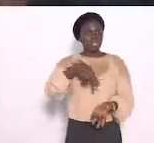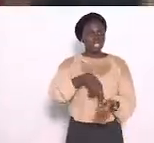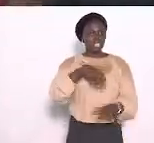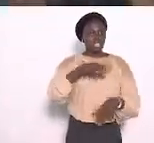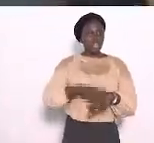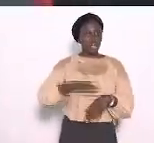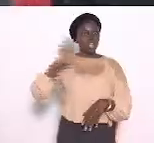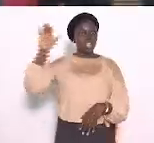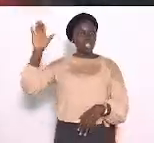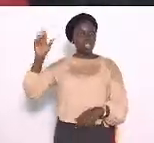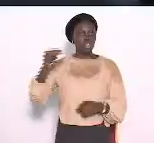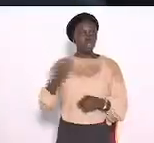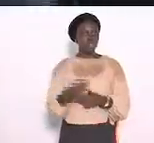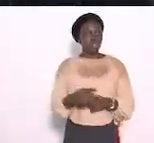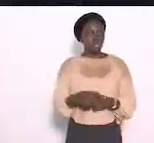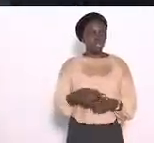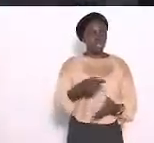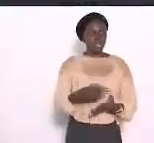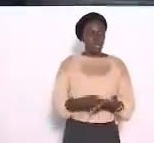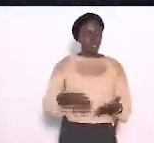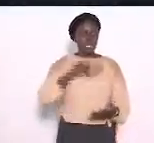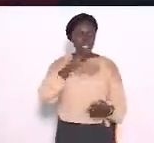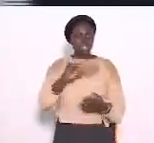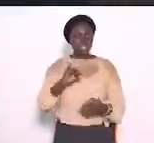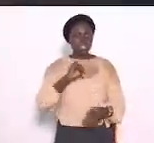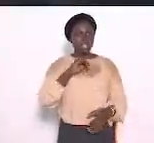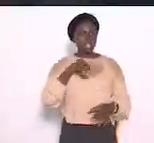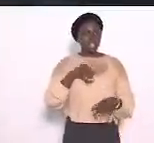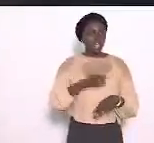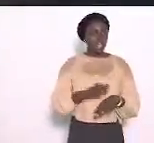the we come in your